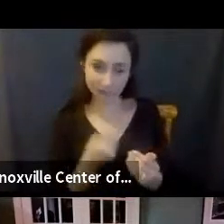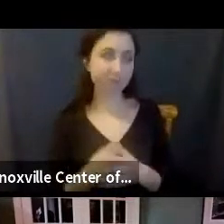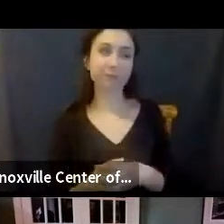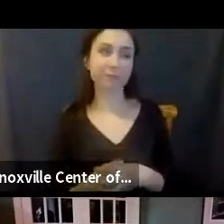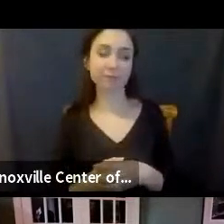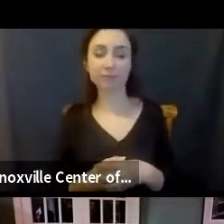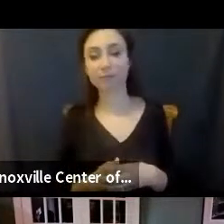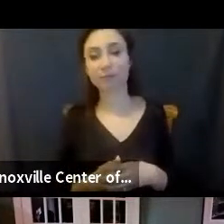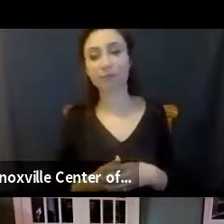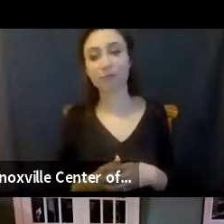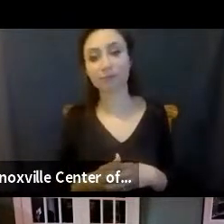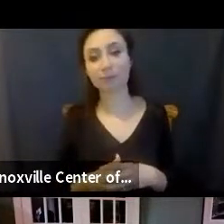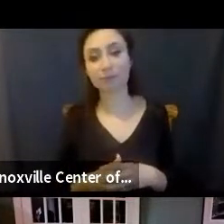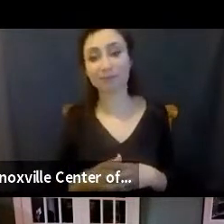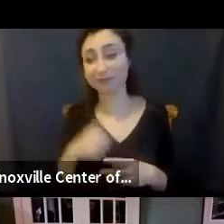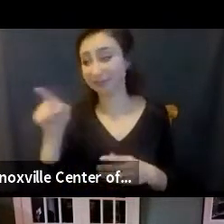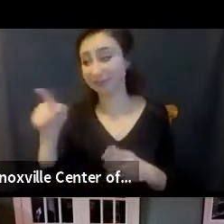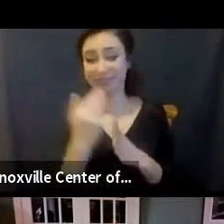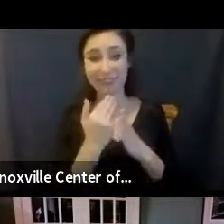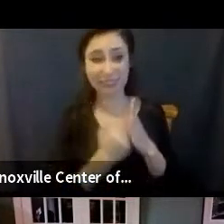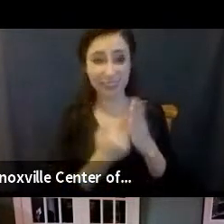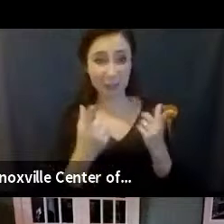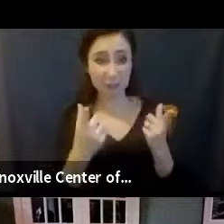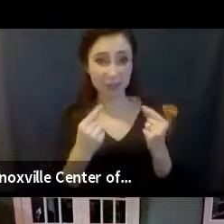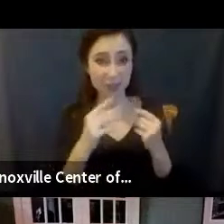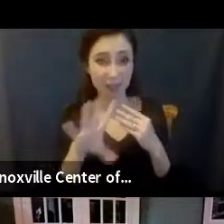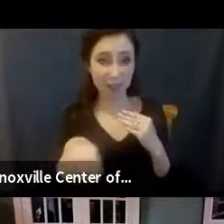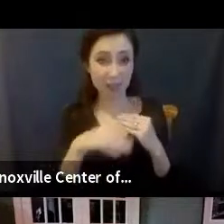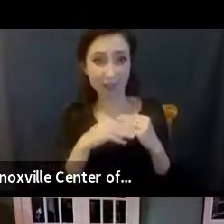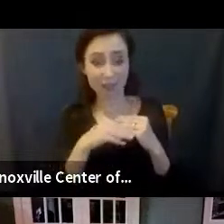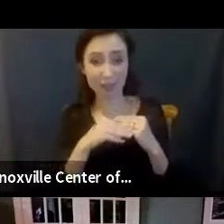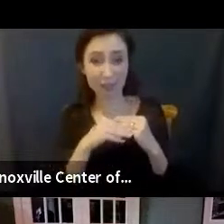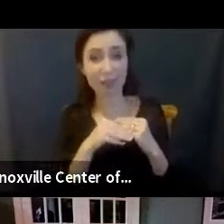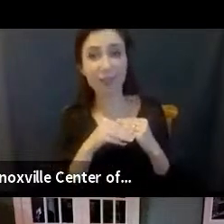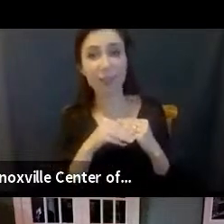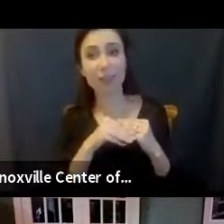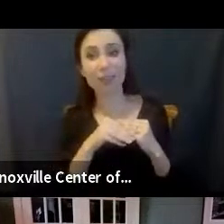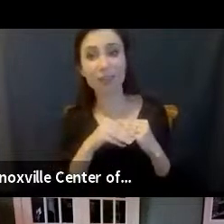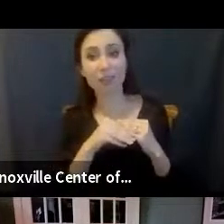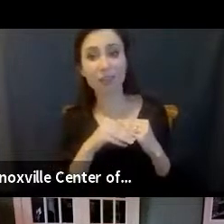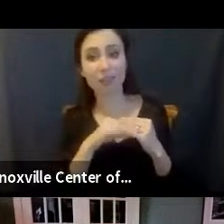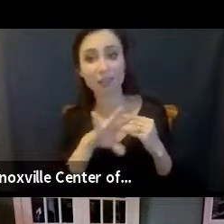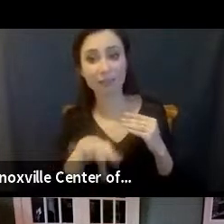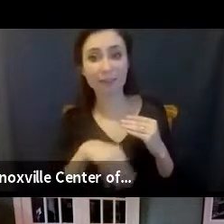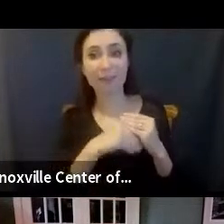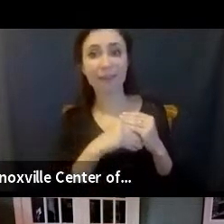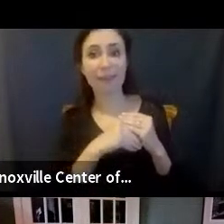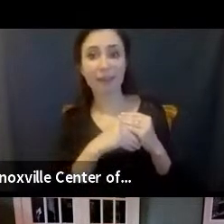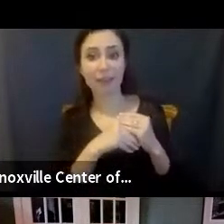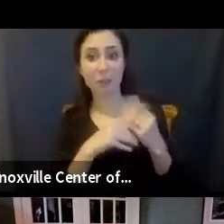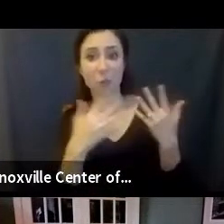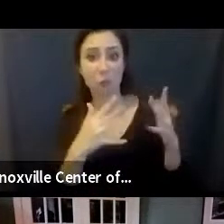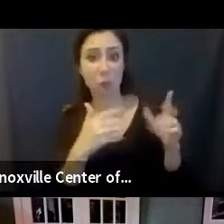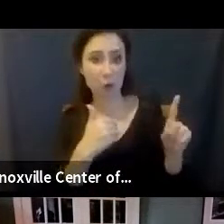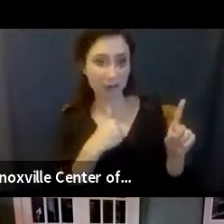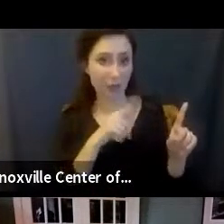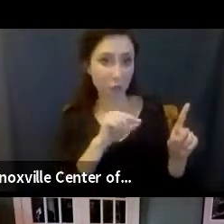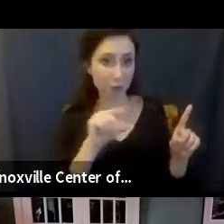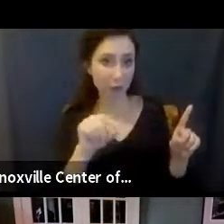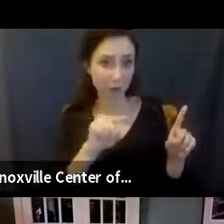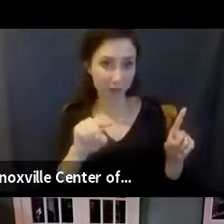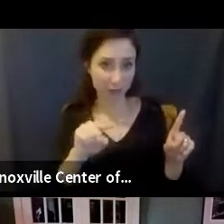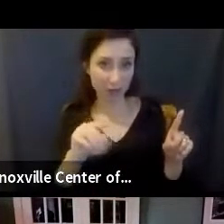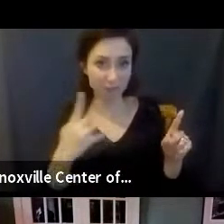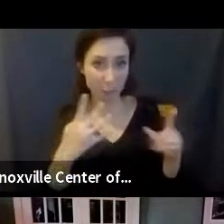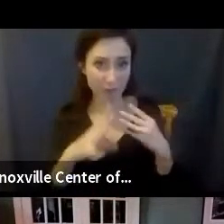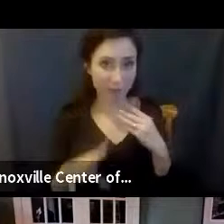The document, what this document does is adds to the 2020-4,